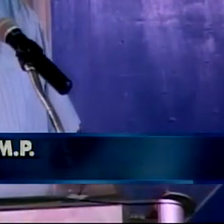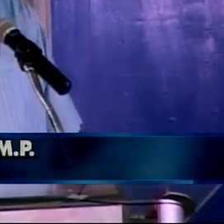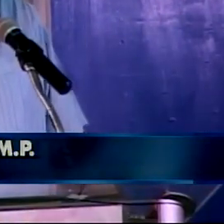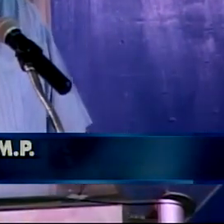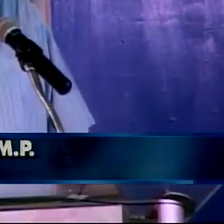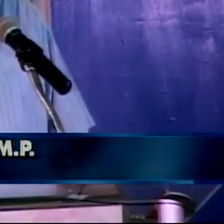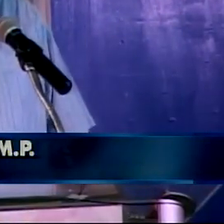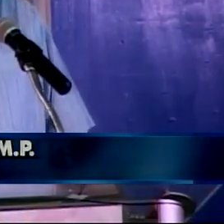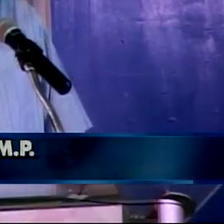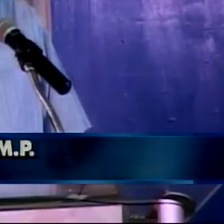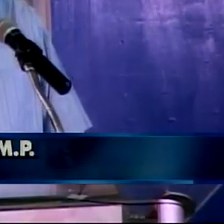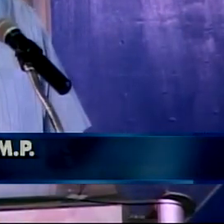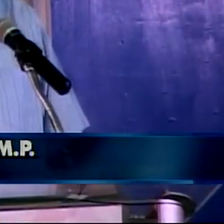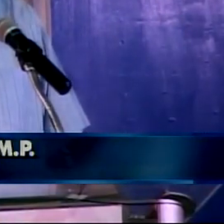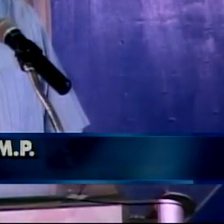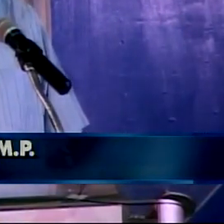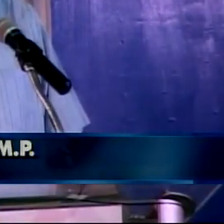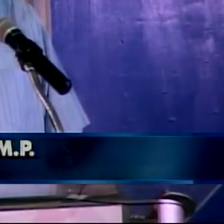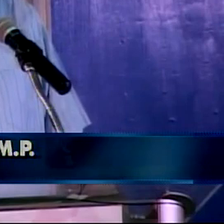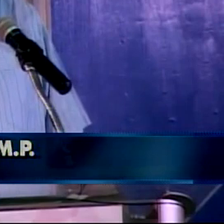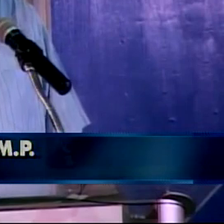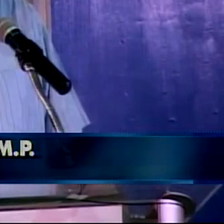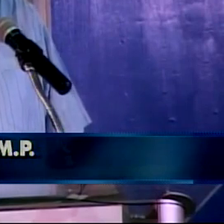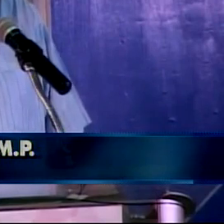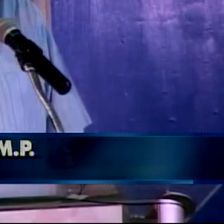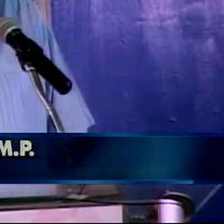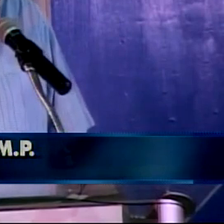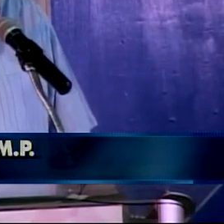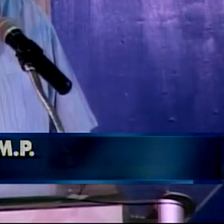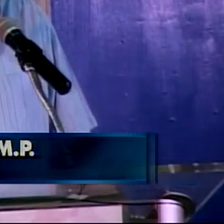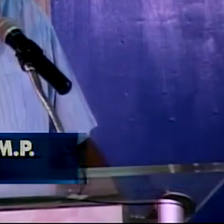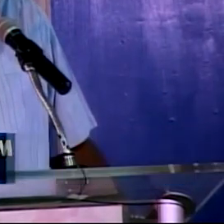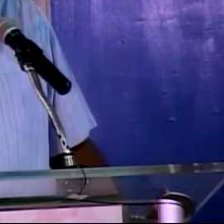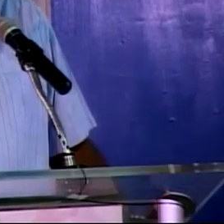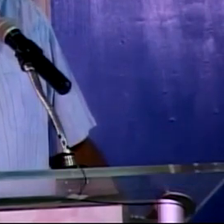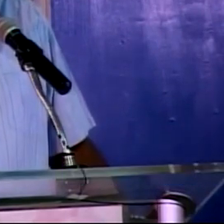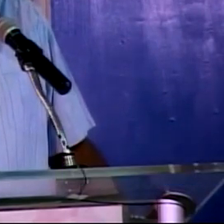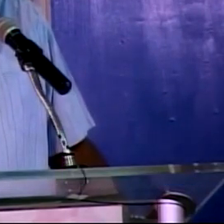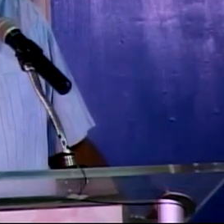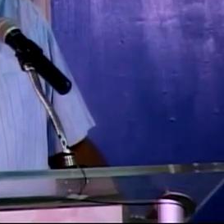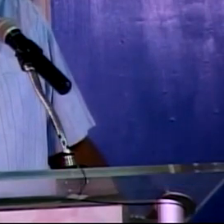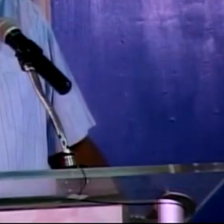And I've already sat with Mrs. Mara Thompson,